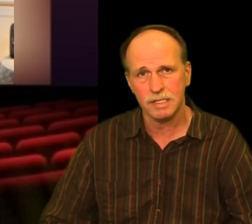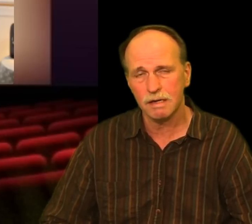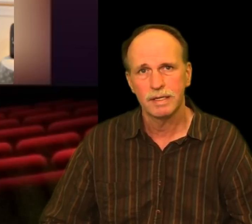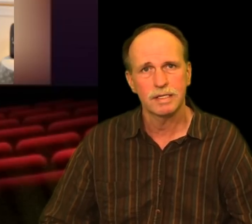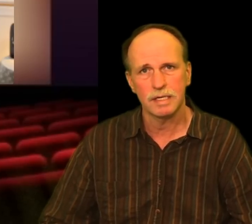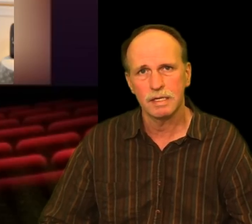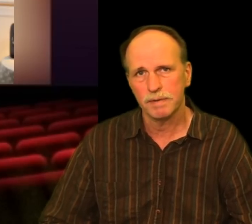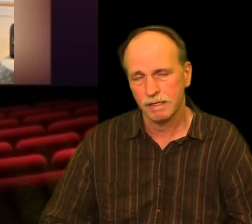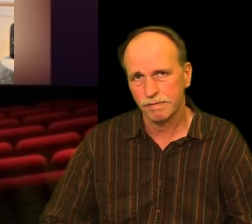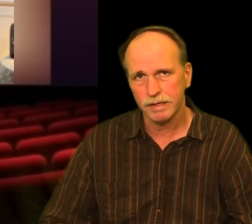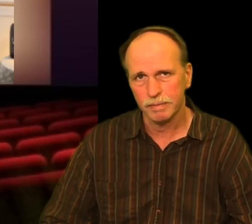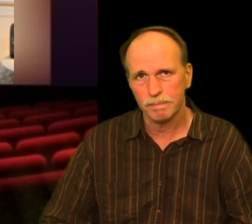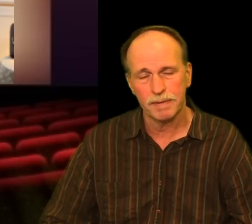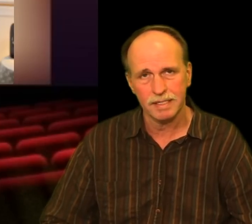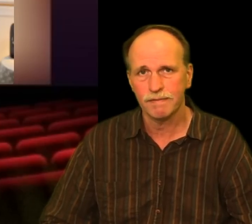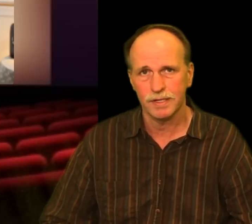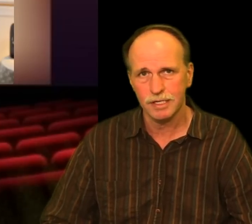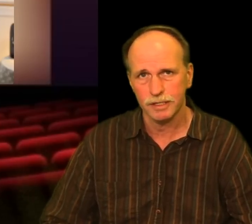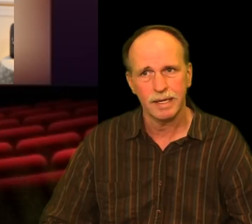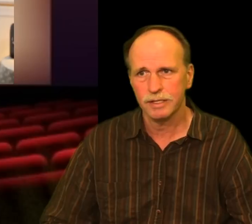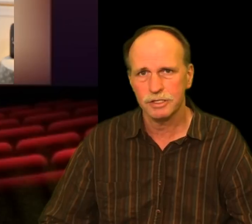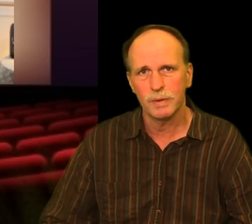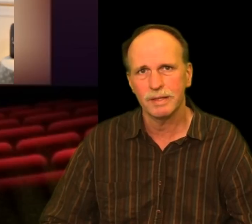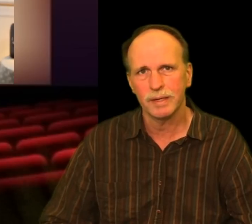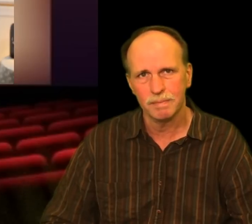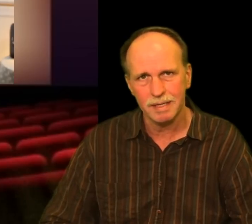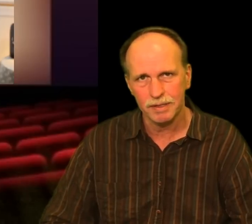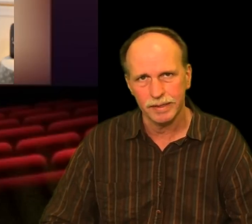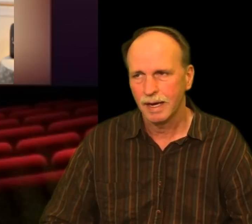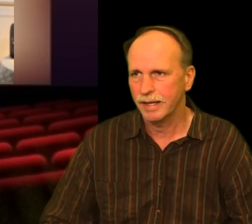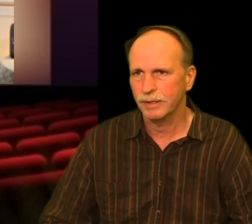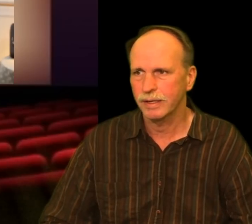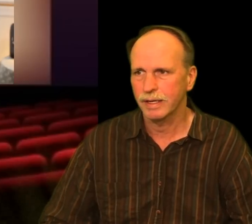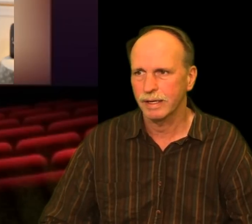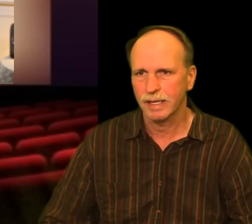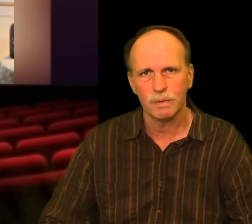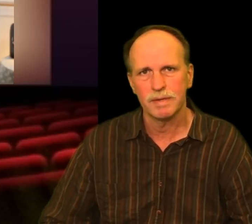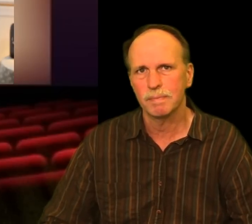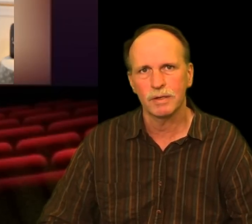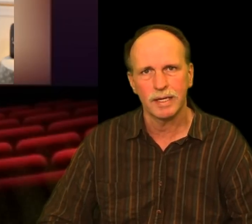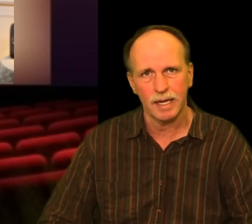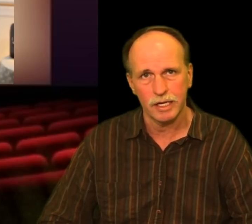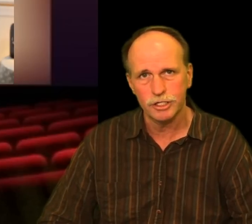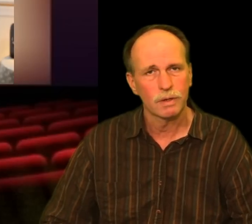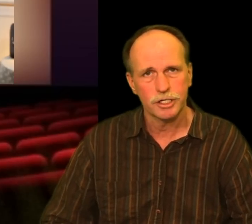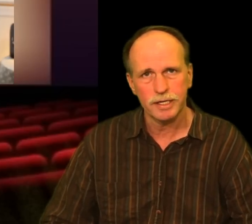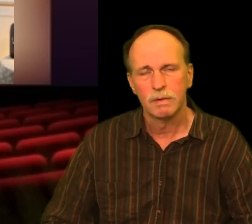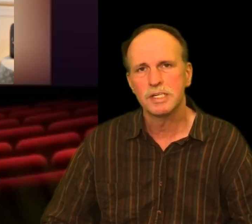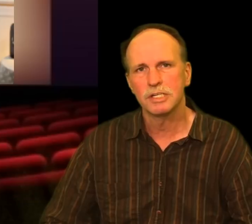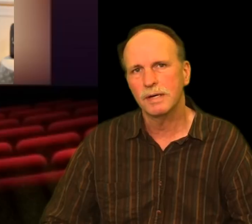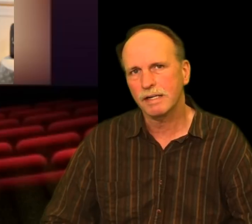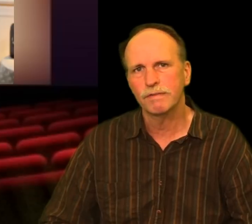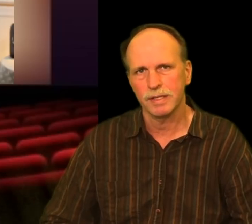time itself is an independent variable by definition, and there's no way that we can manipulate it. Either can we manipulate age or